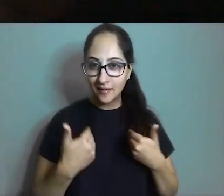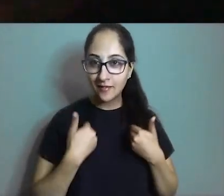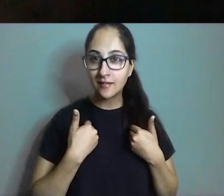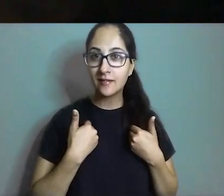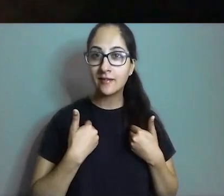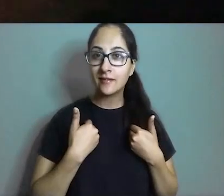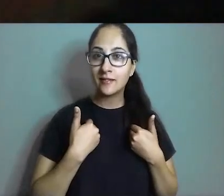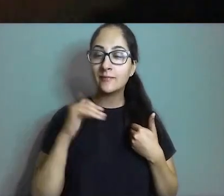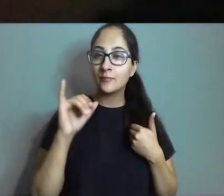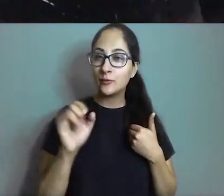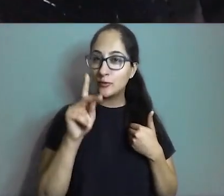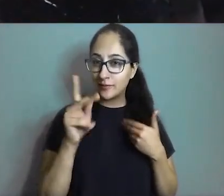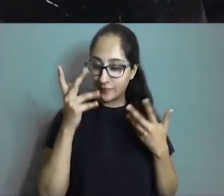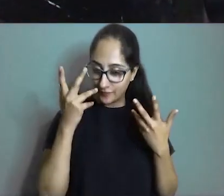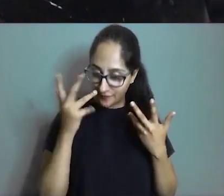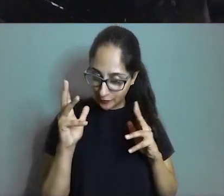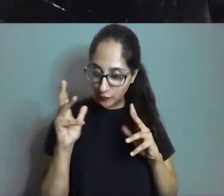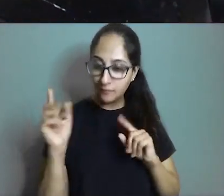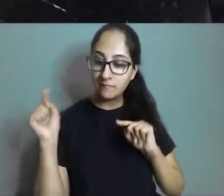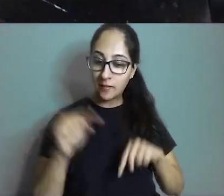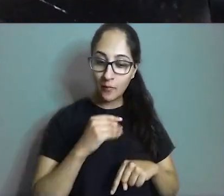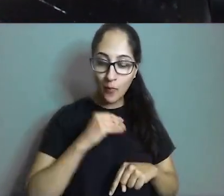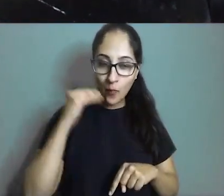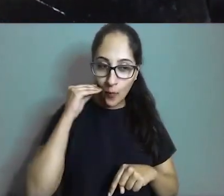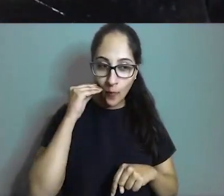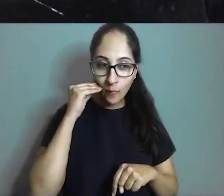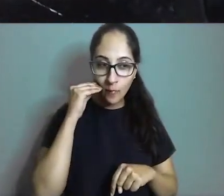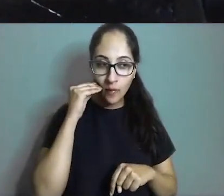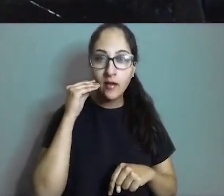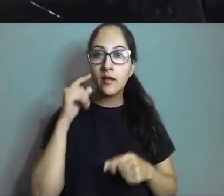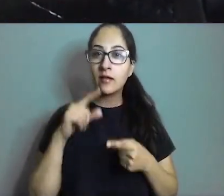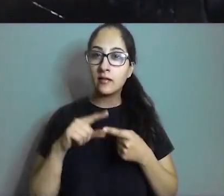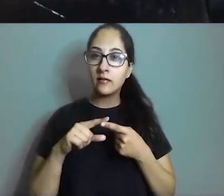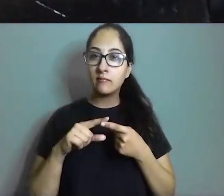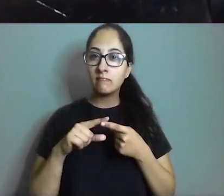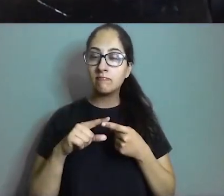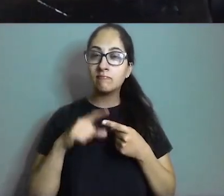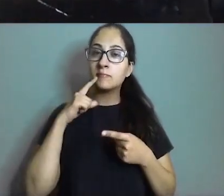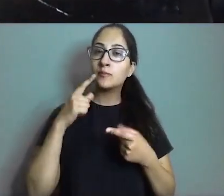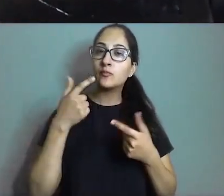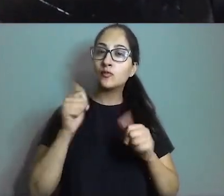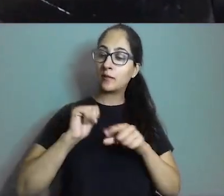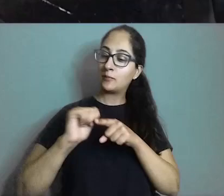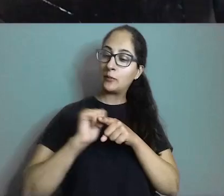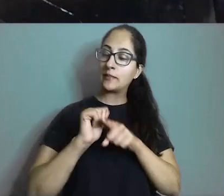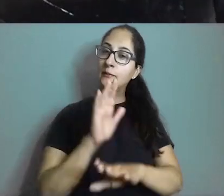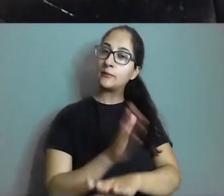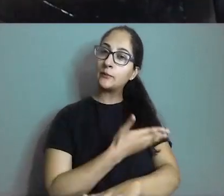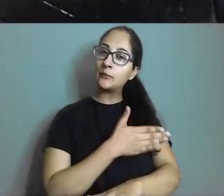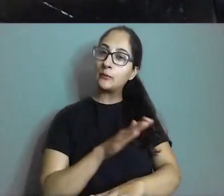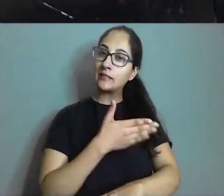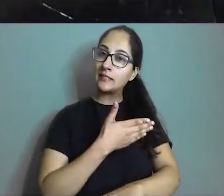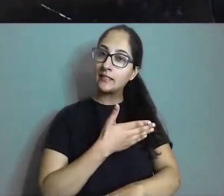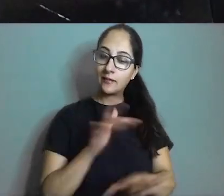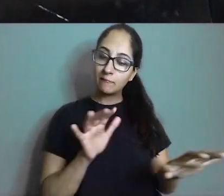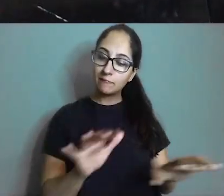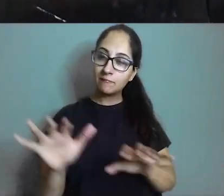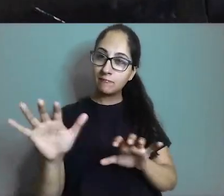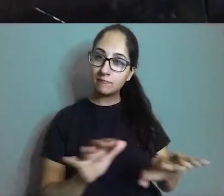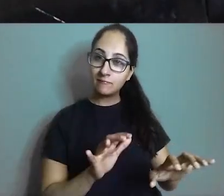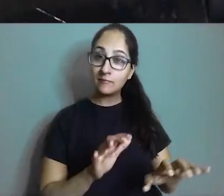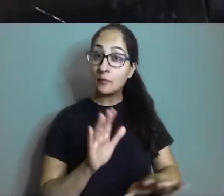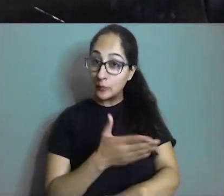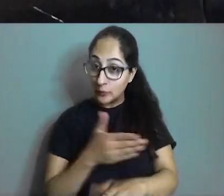and play some of the melodies that I heard from Ginans or Thusby or things like that on